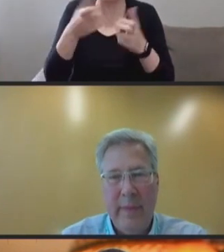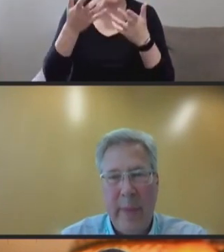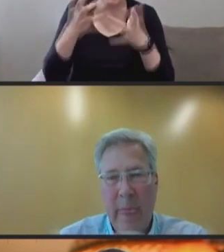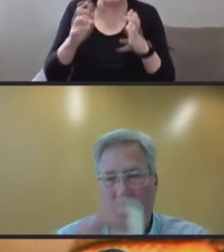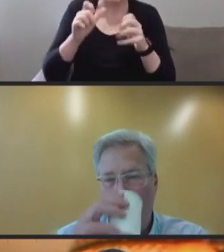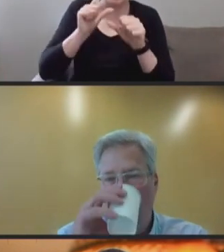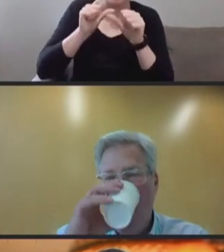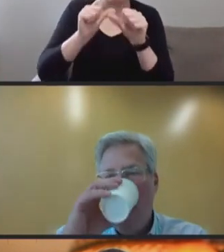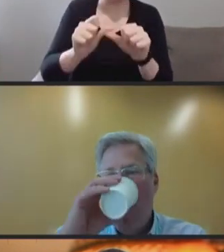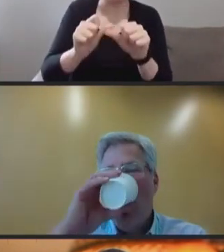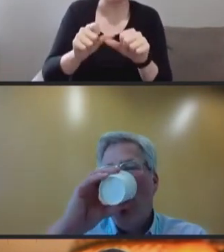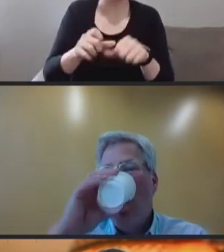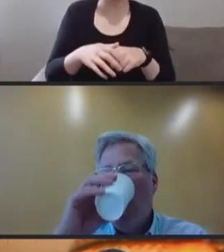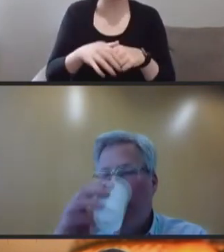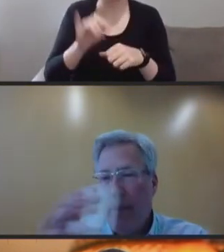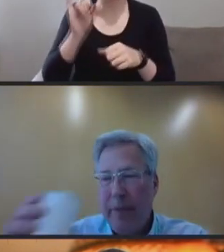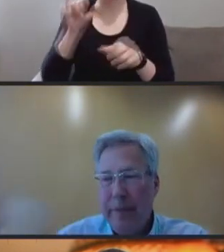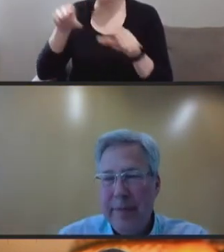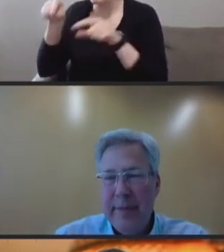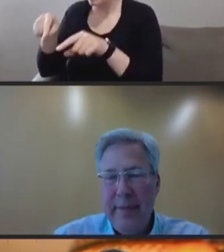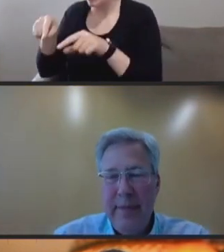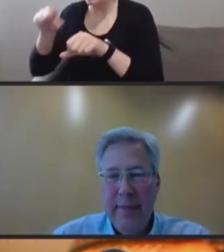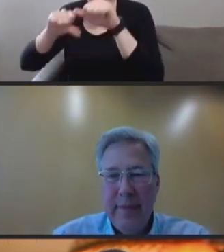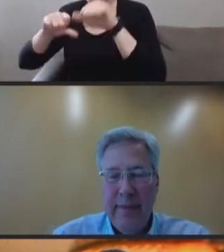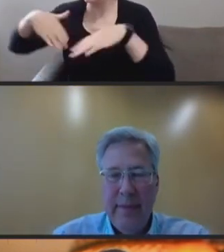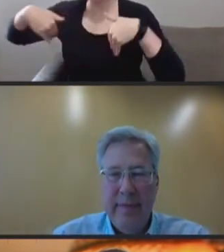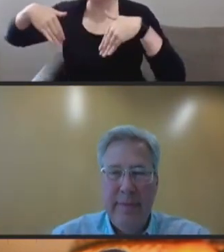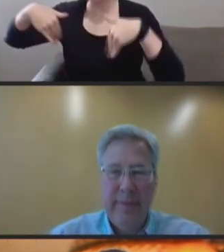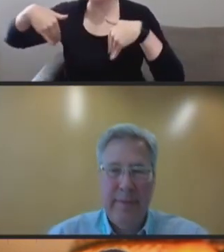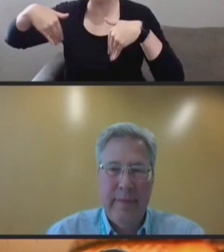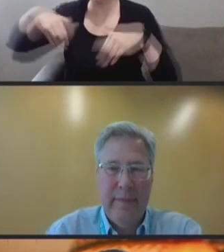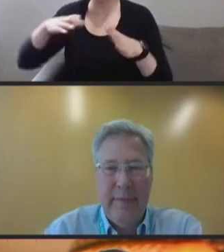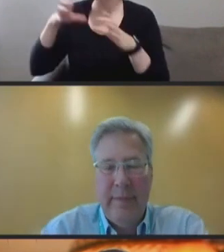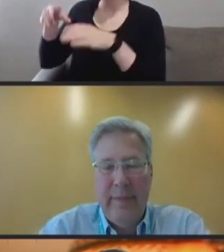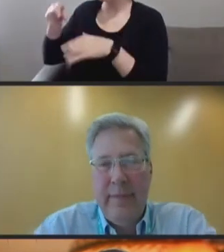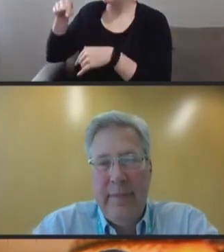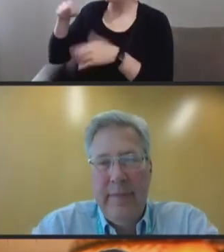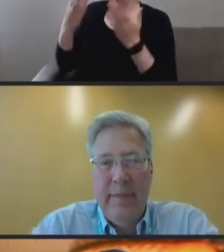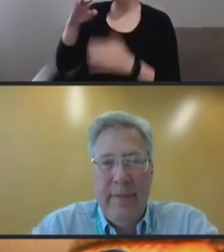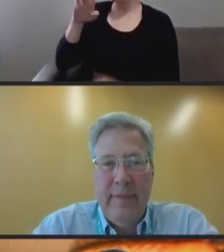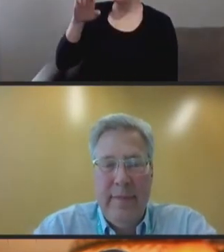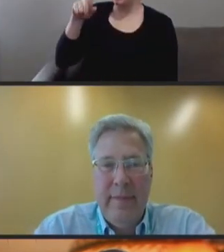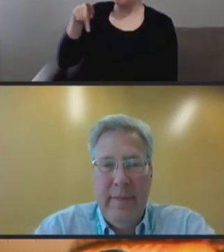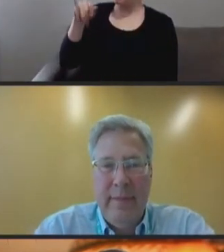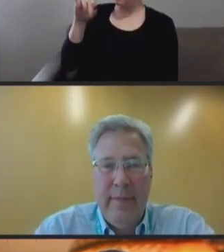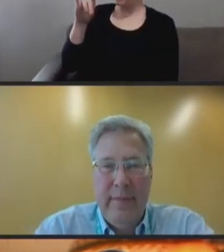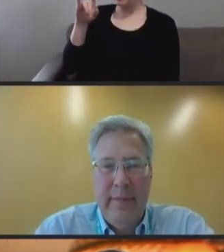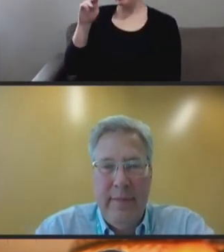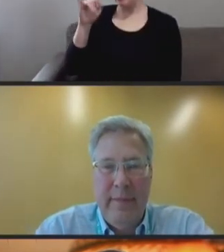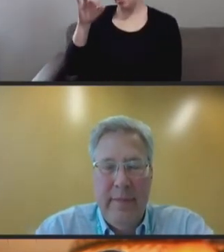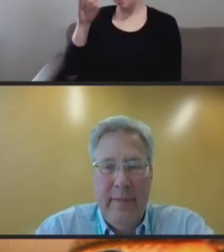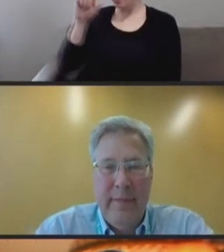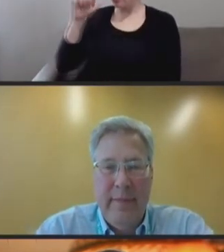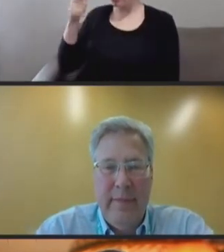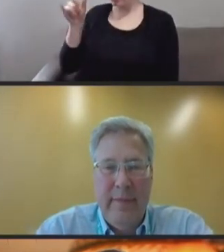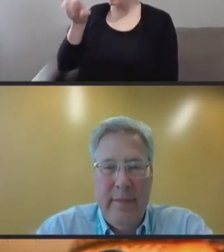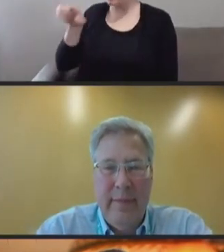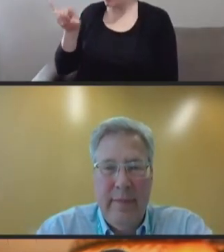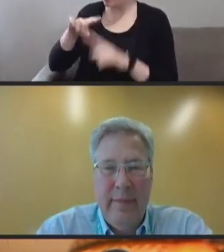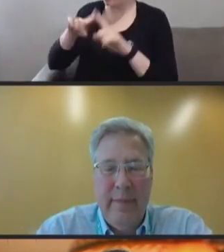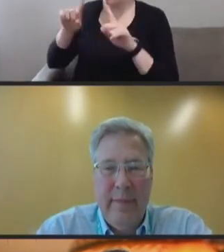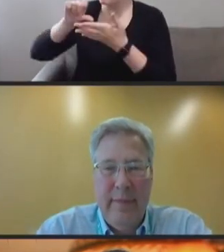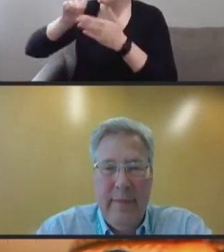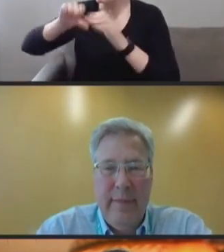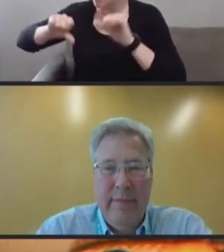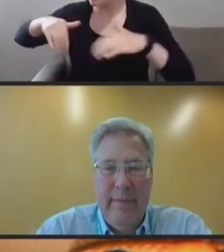That group, the science isn't there. That group, the epidemiology is there. Maybe the science is, but it really was very much